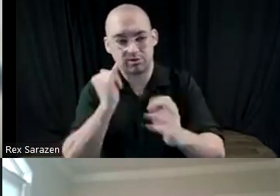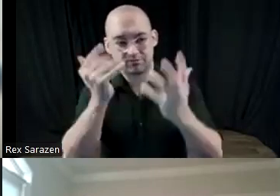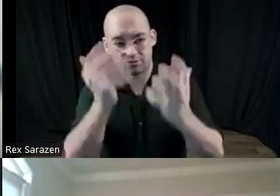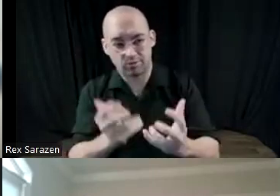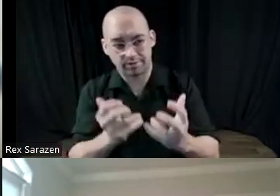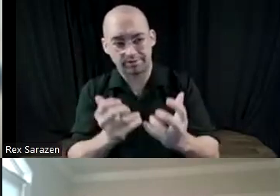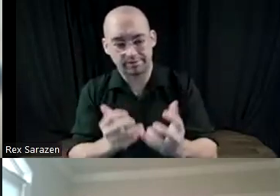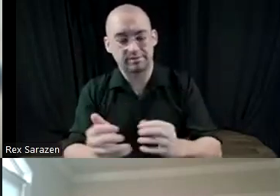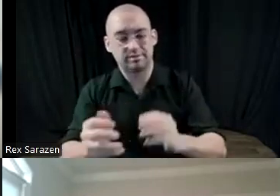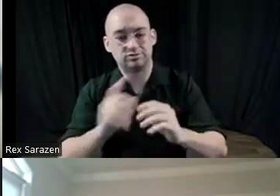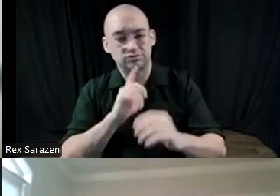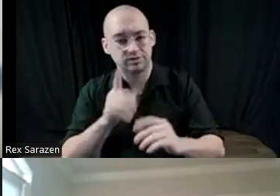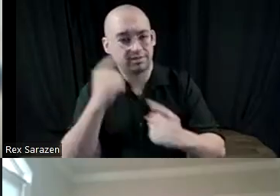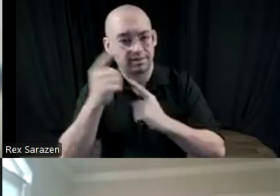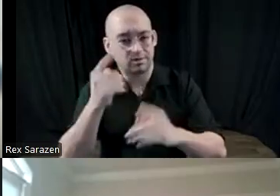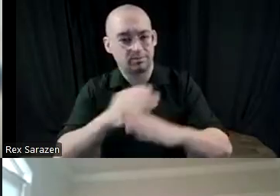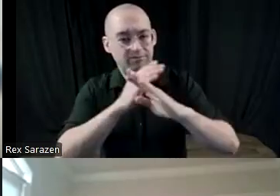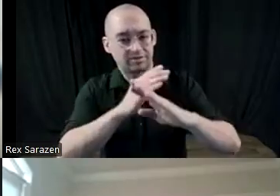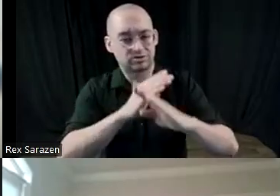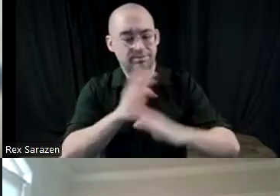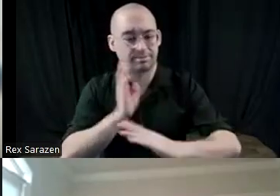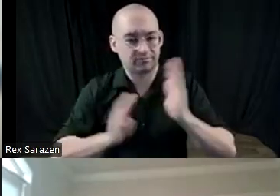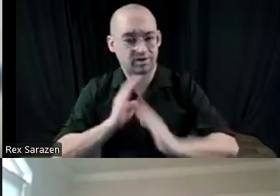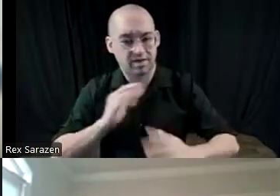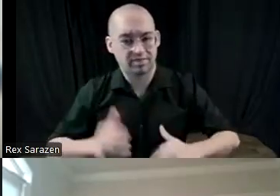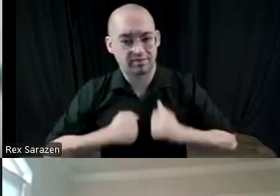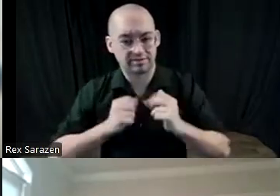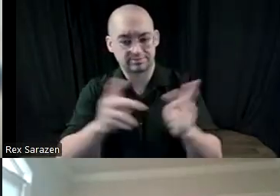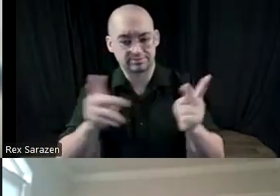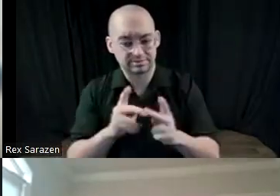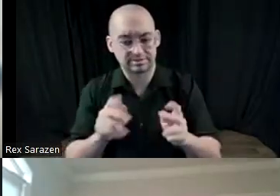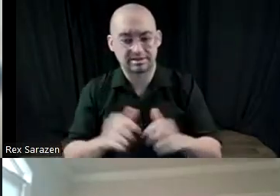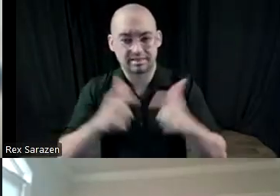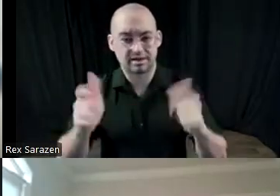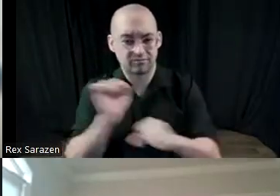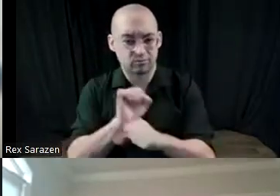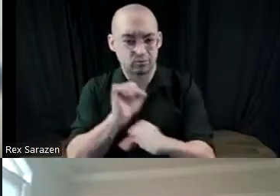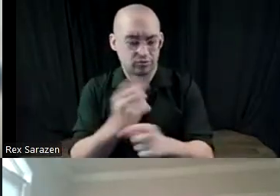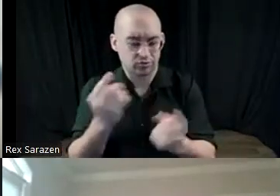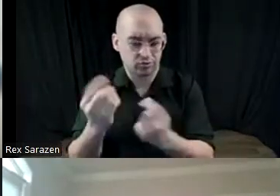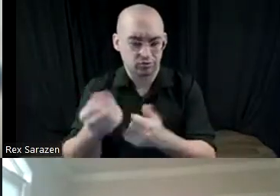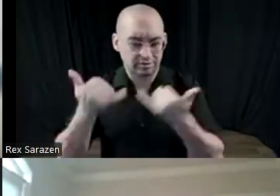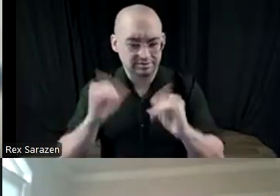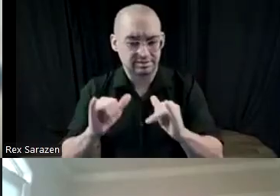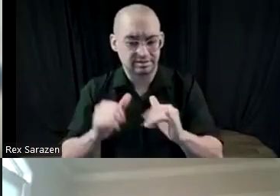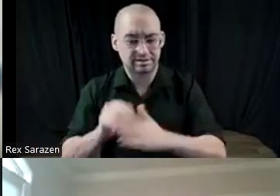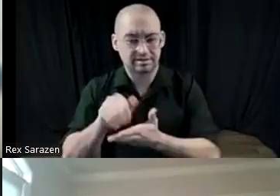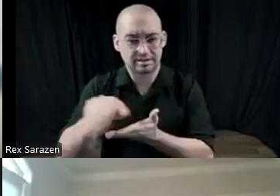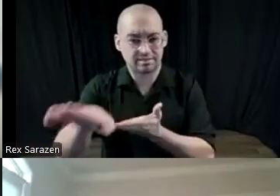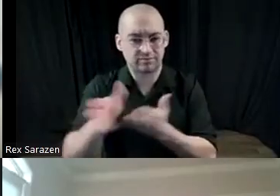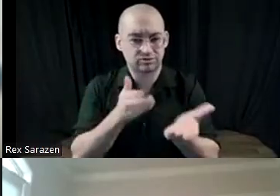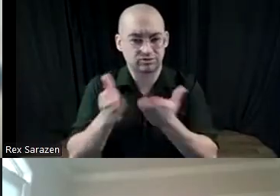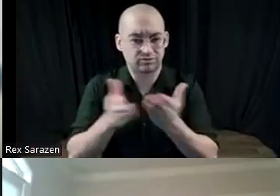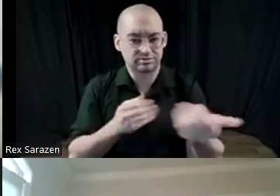be truly thinking about prevention in the behavioral health space, how much work we have to do in the just delivery of services and